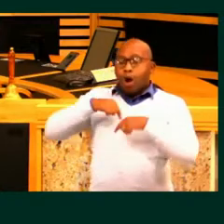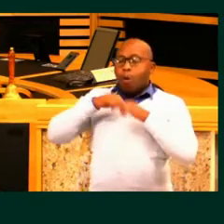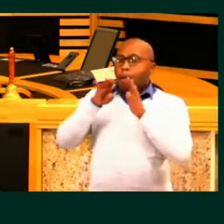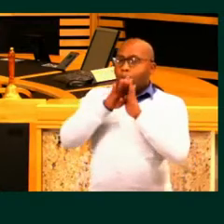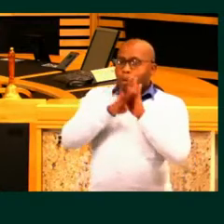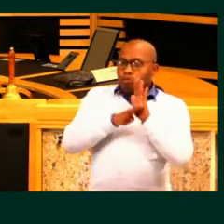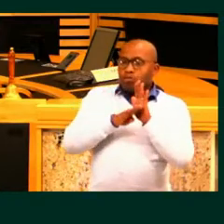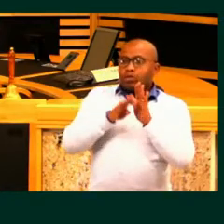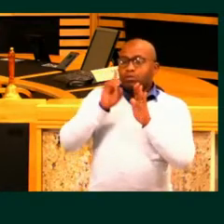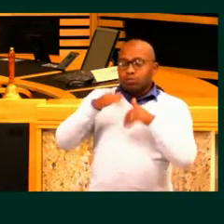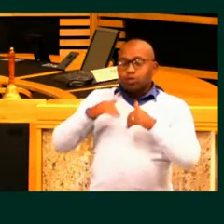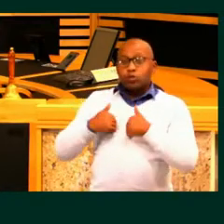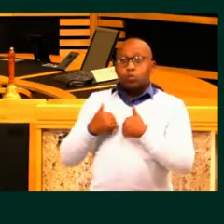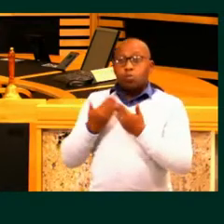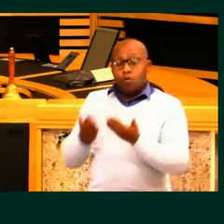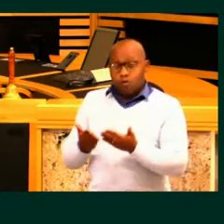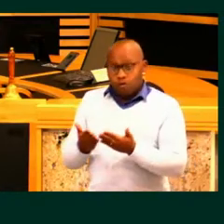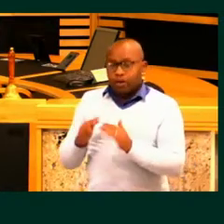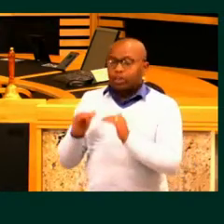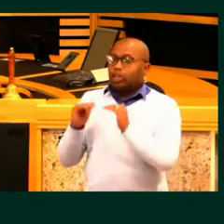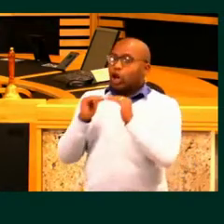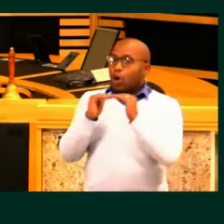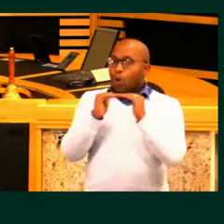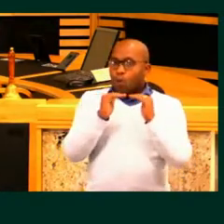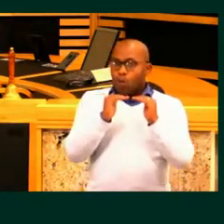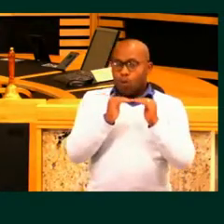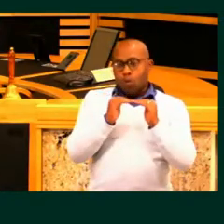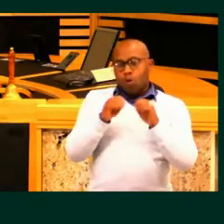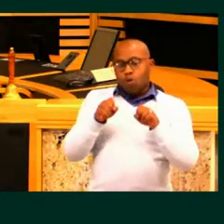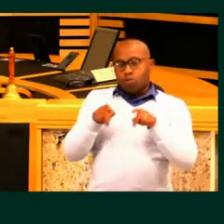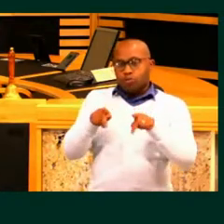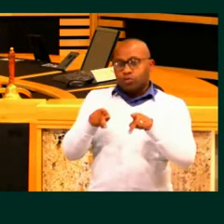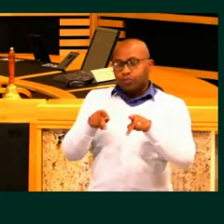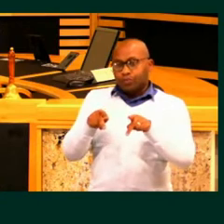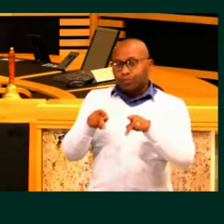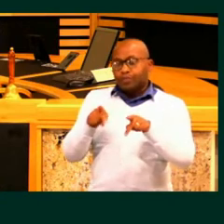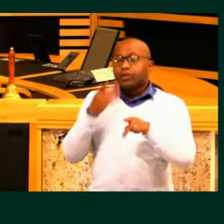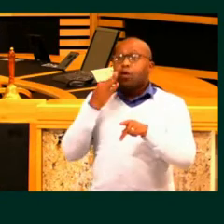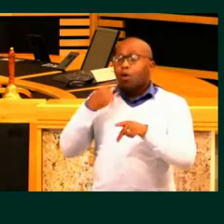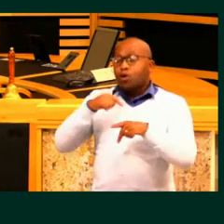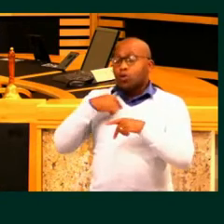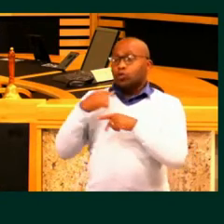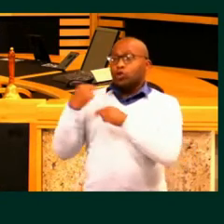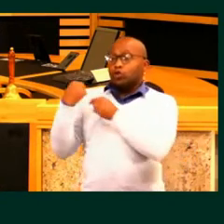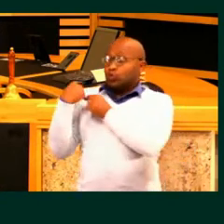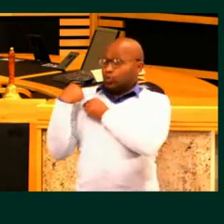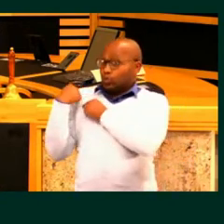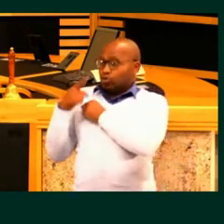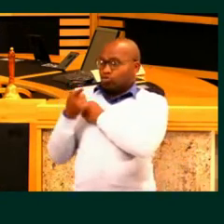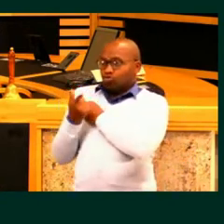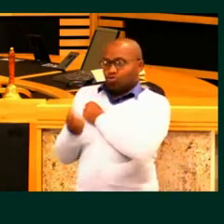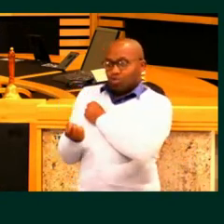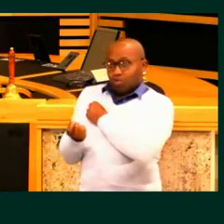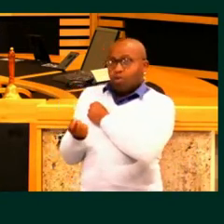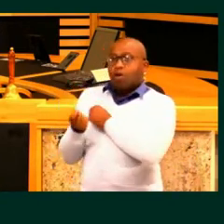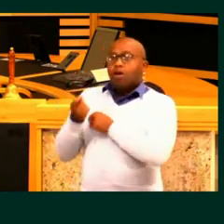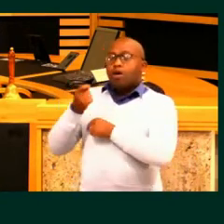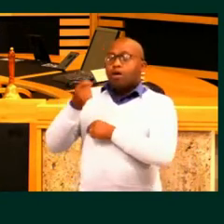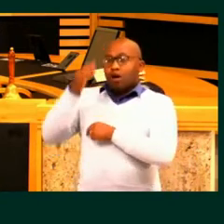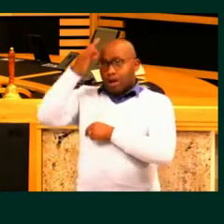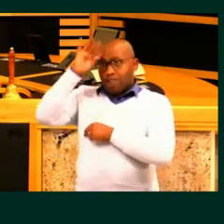equity in puring of its mandate in this regard government continues to place